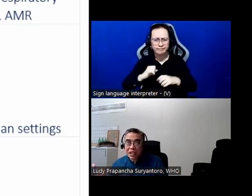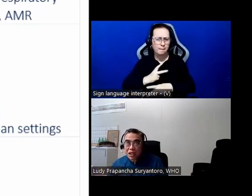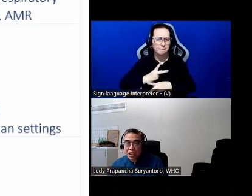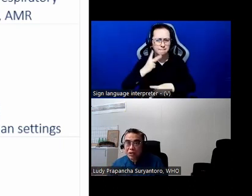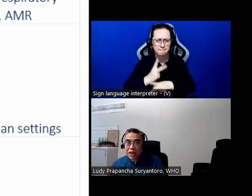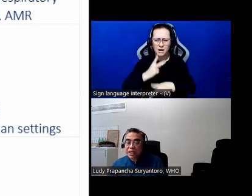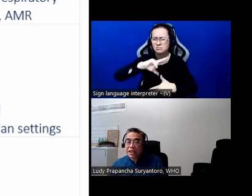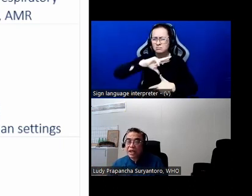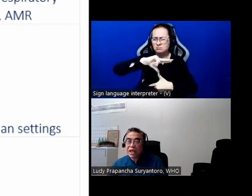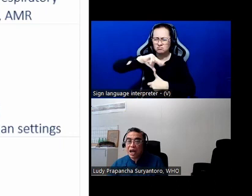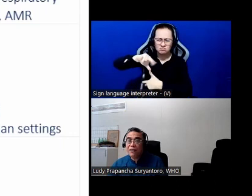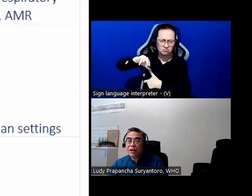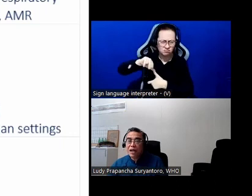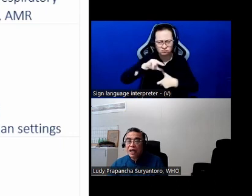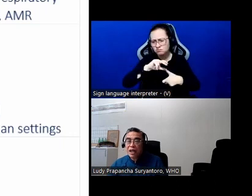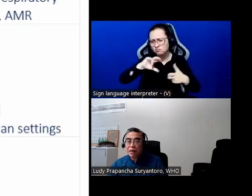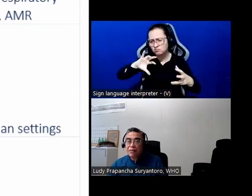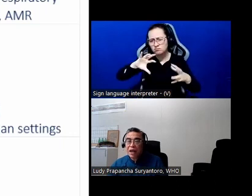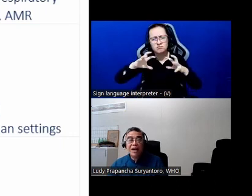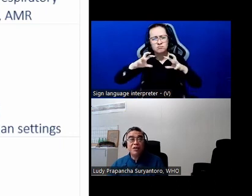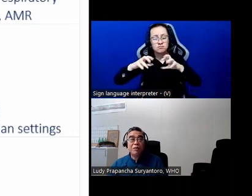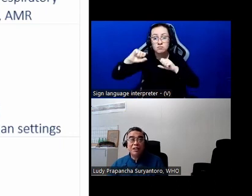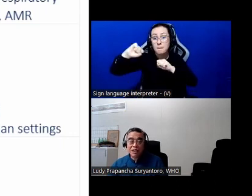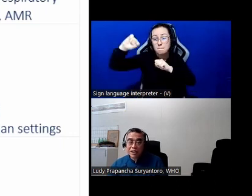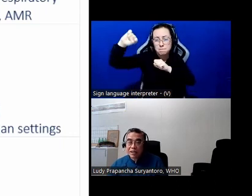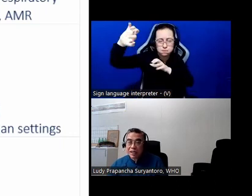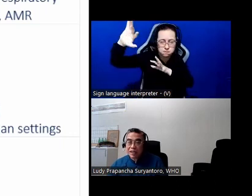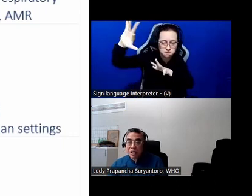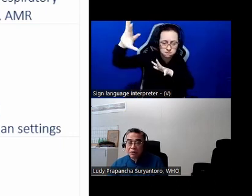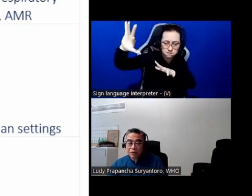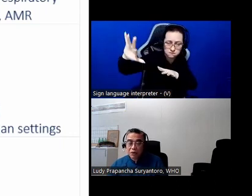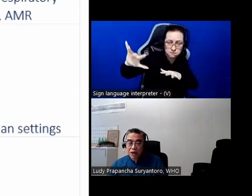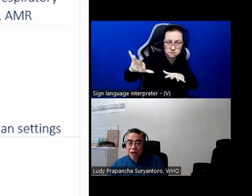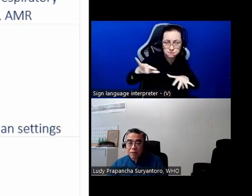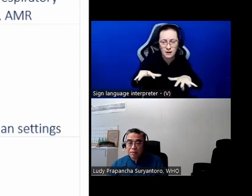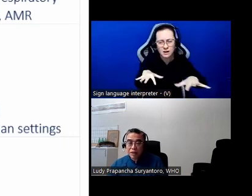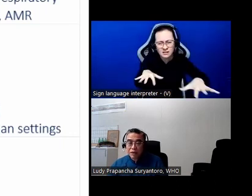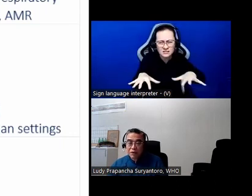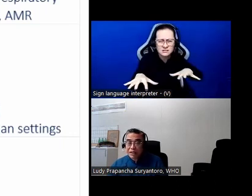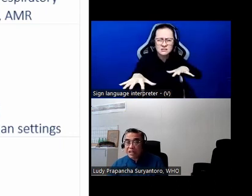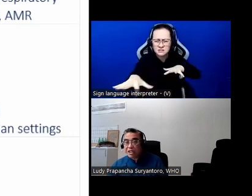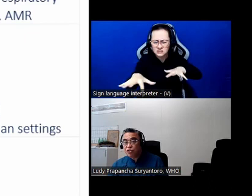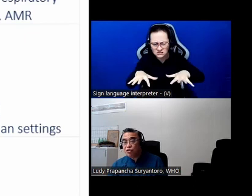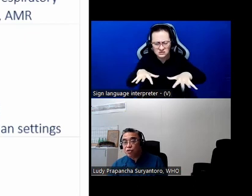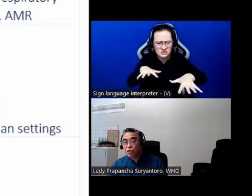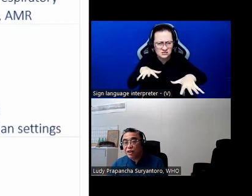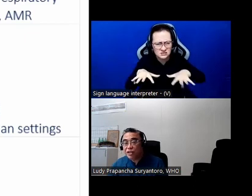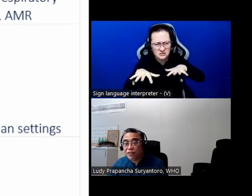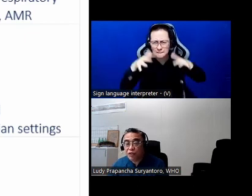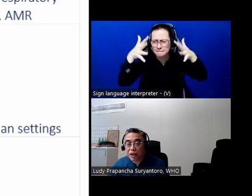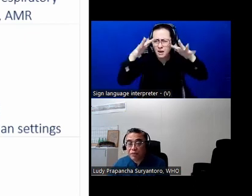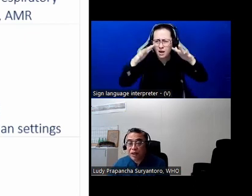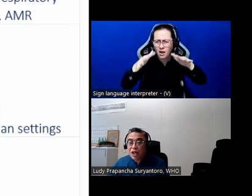such as earthquake, and other the unexpected, and for the cities to